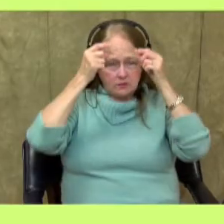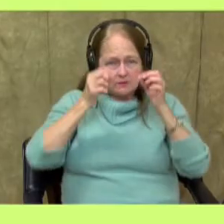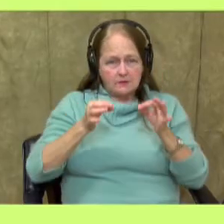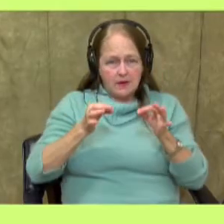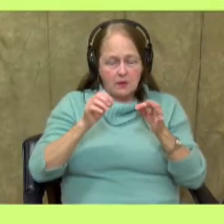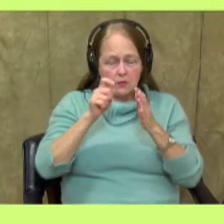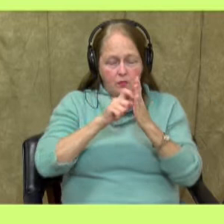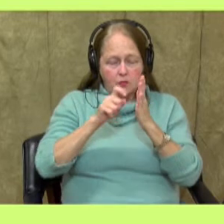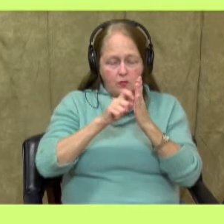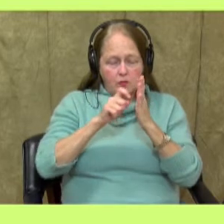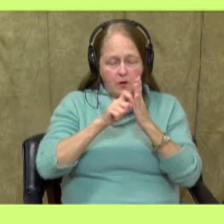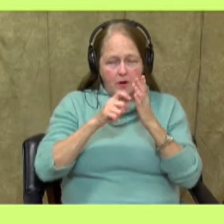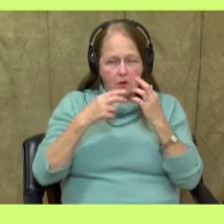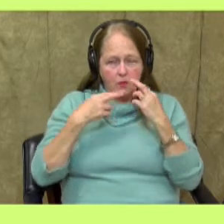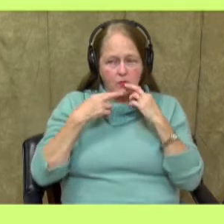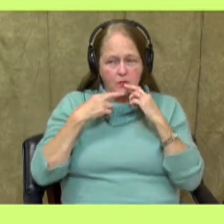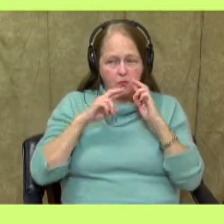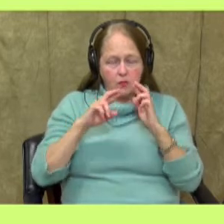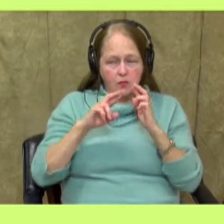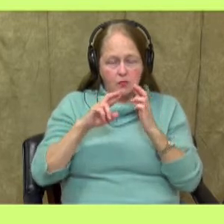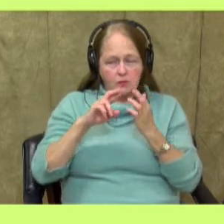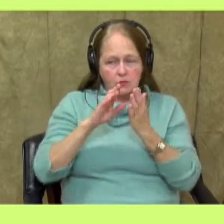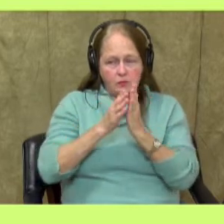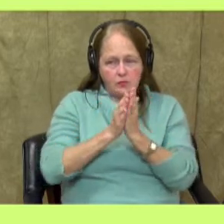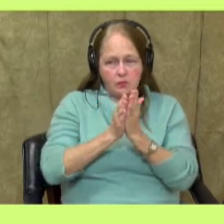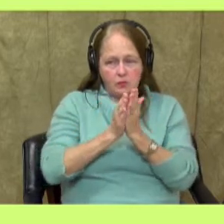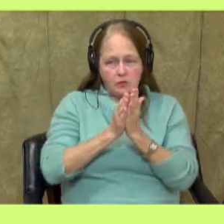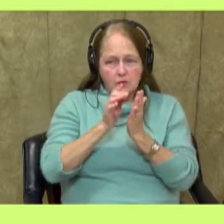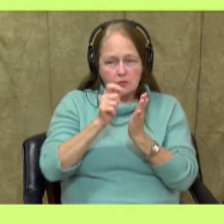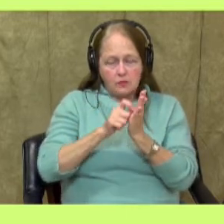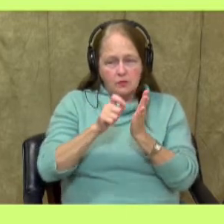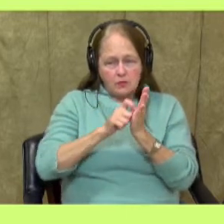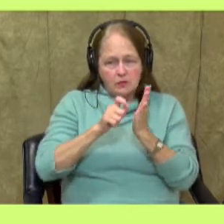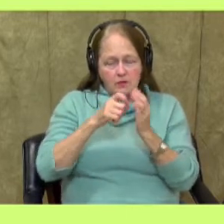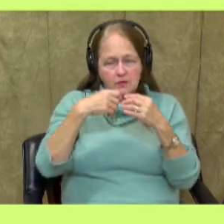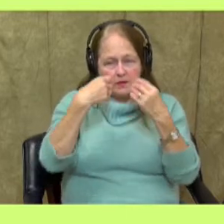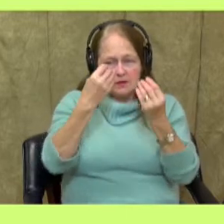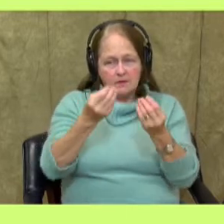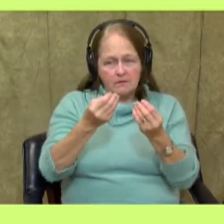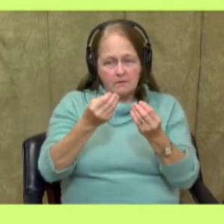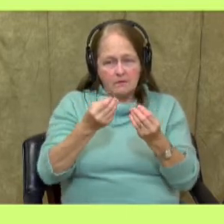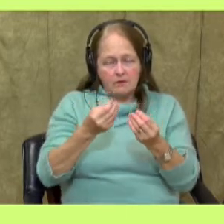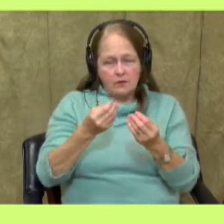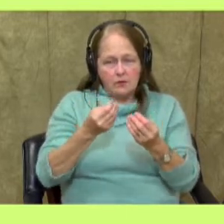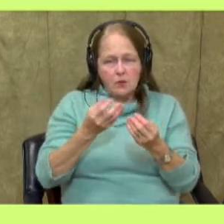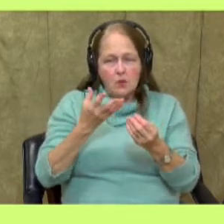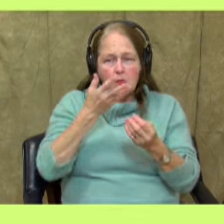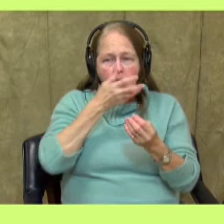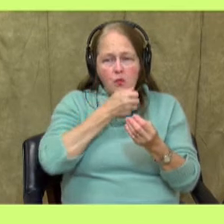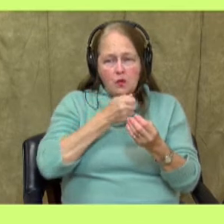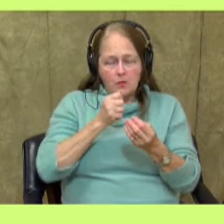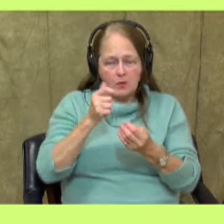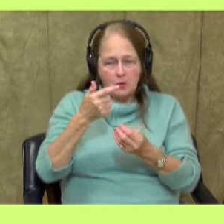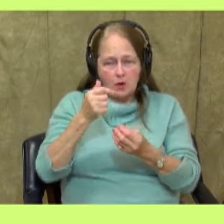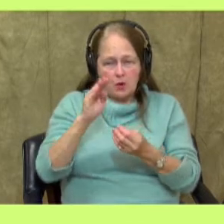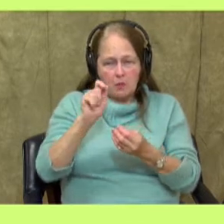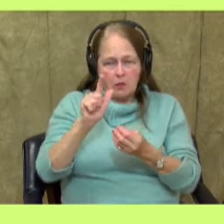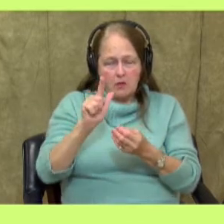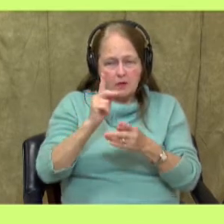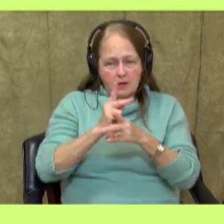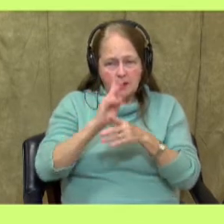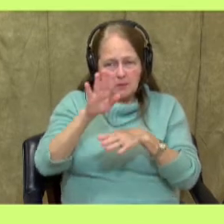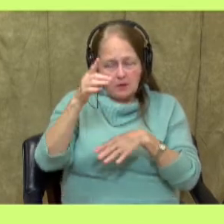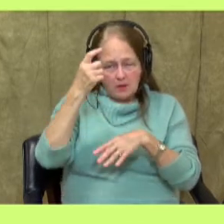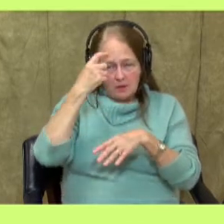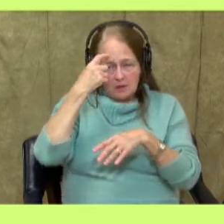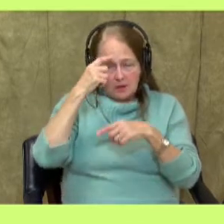write reports about global warming? How might each of them approach the topic? So keep in mind,